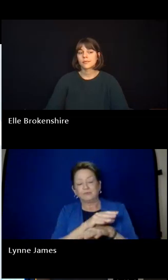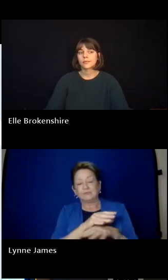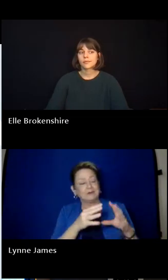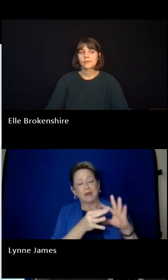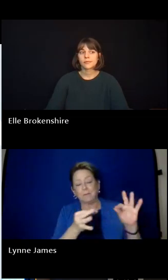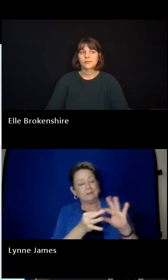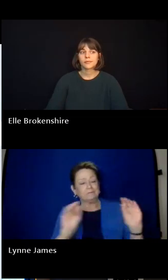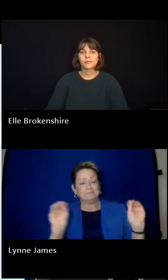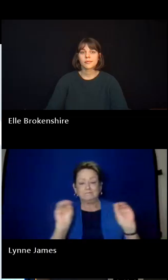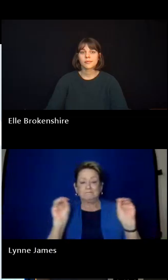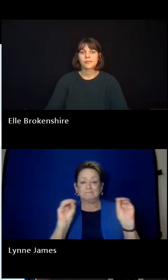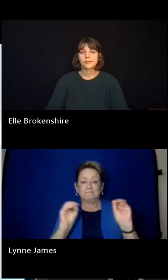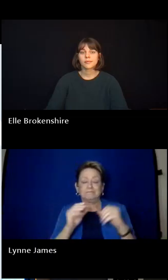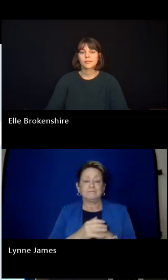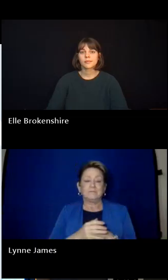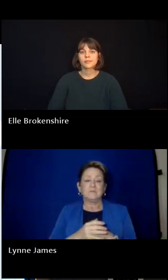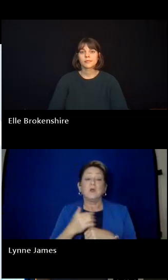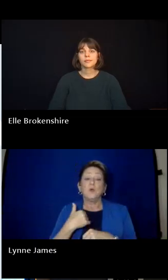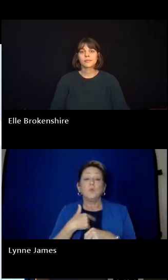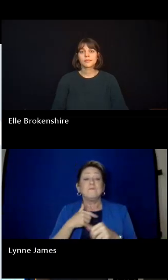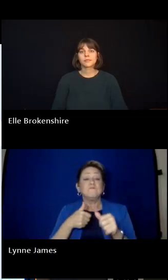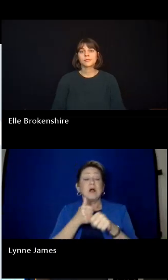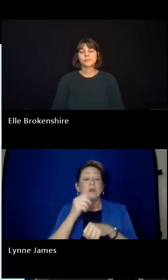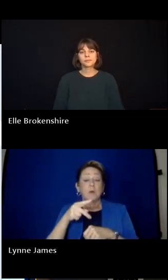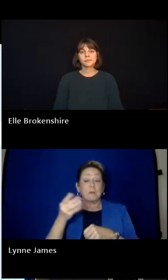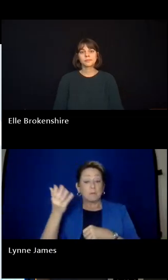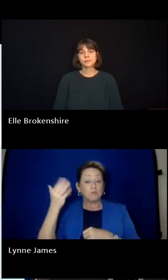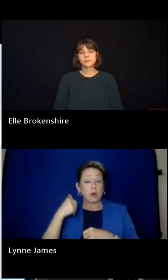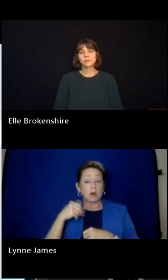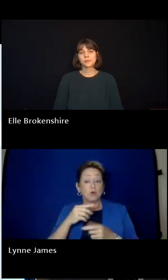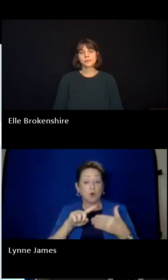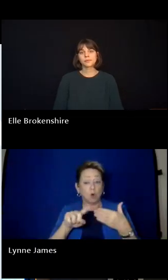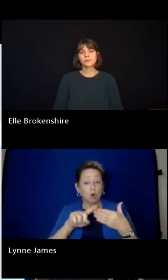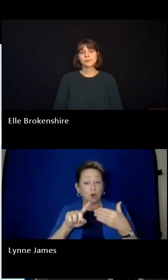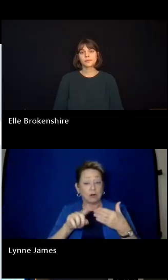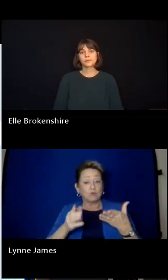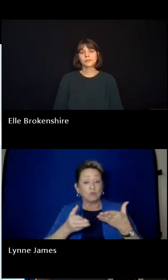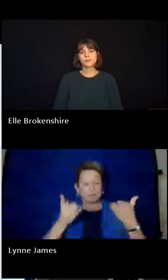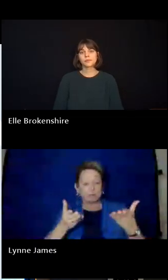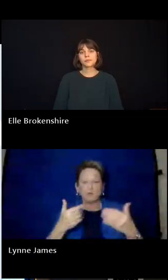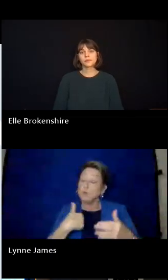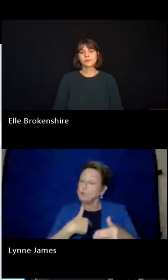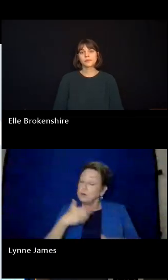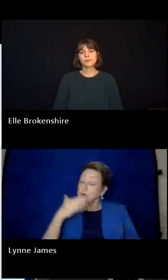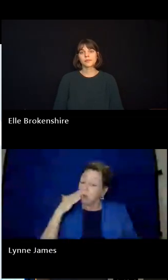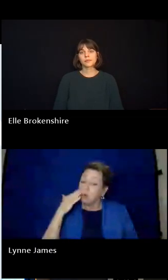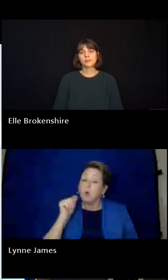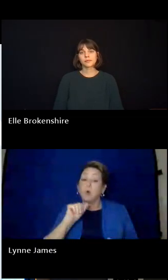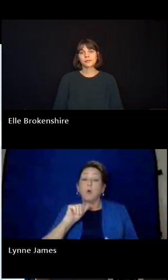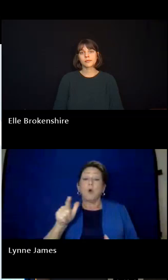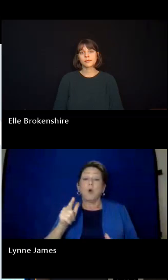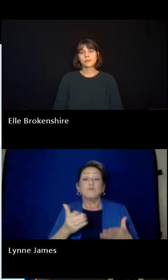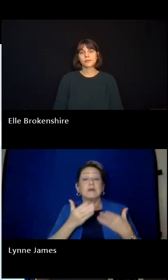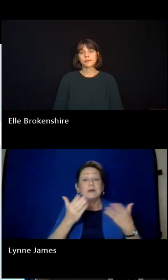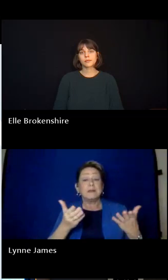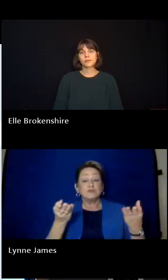standards require us to follow up on prior audit recommendations. We note that all prior audit recommendations have been